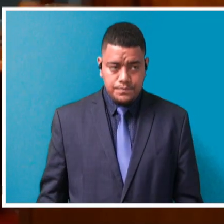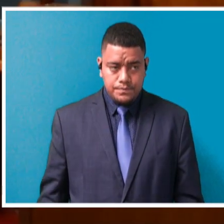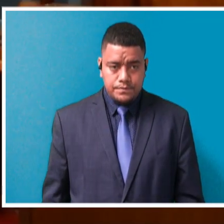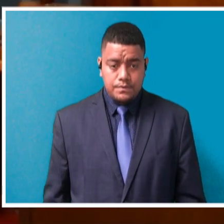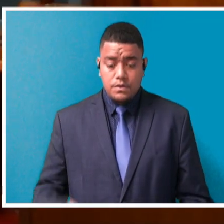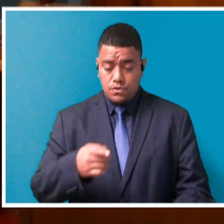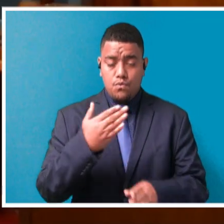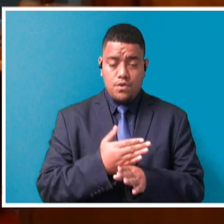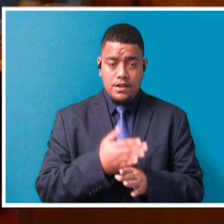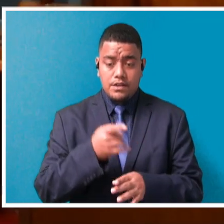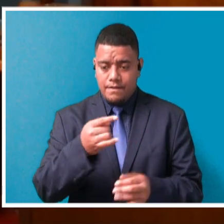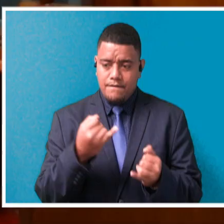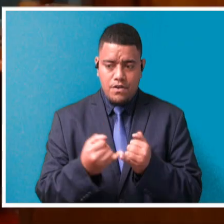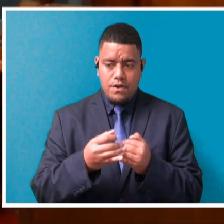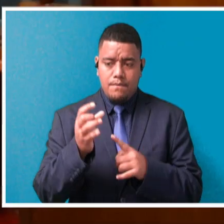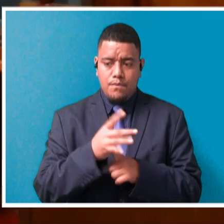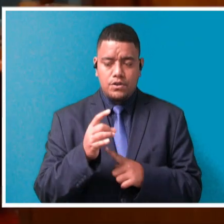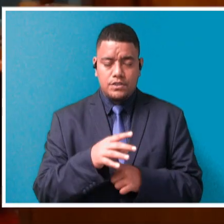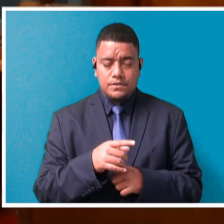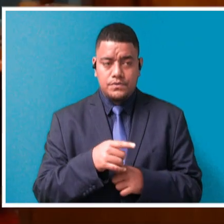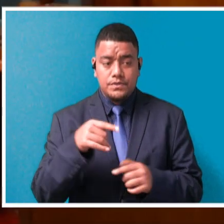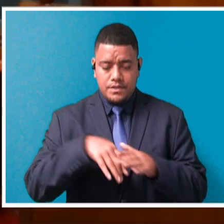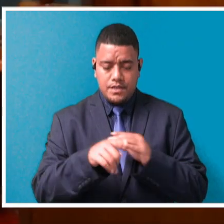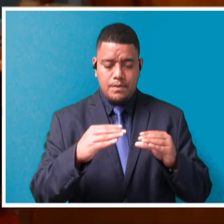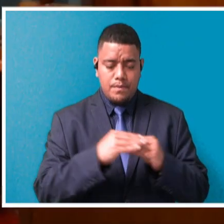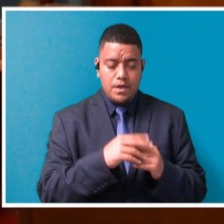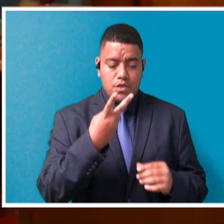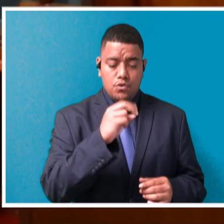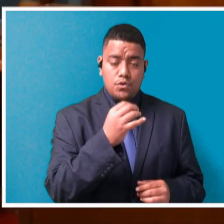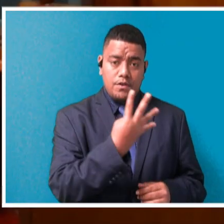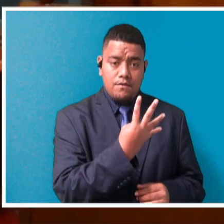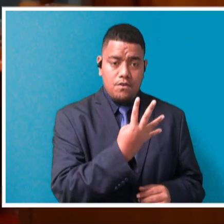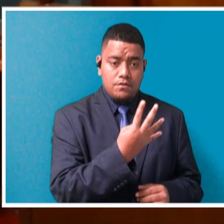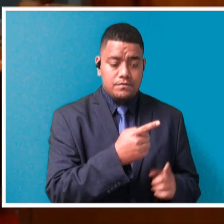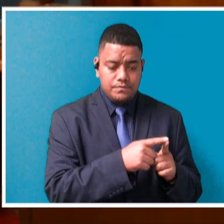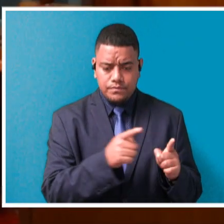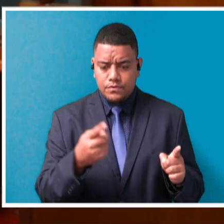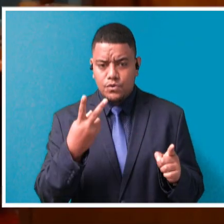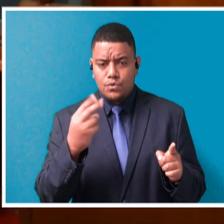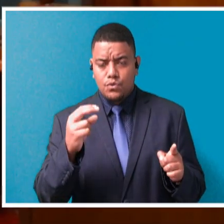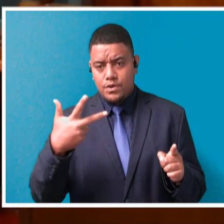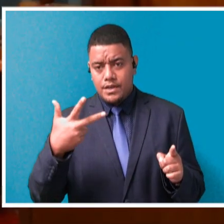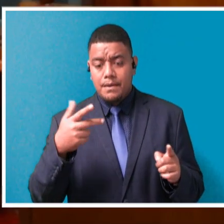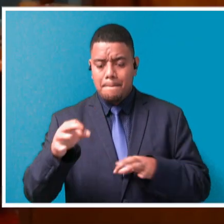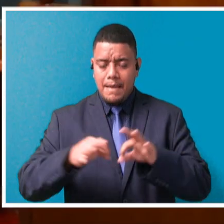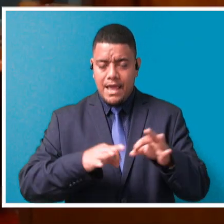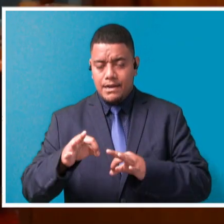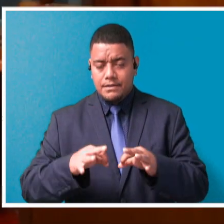is intricately woven within the bank's 2024 to 2028 strategic plan.